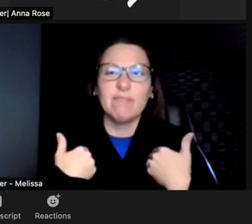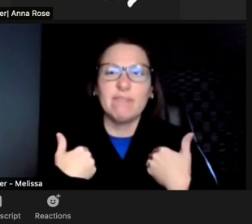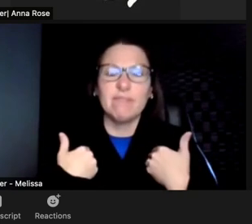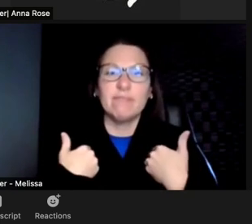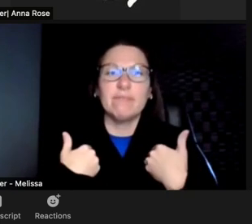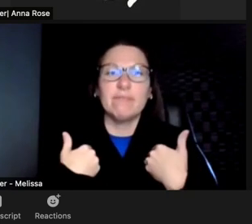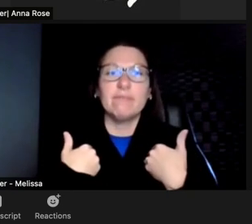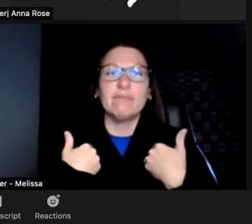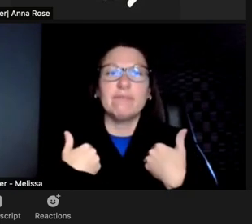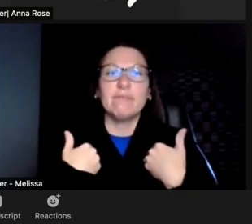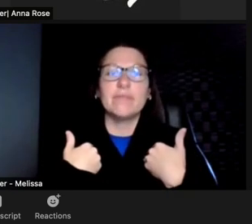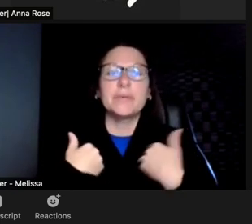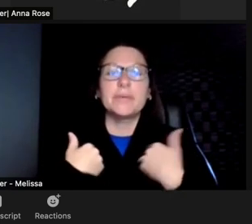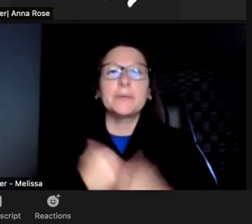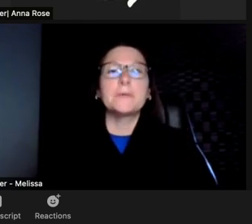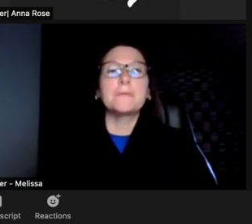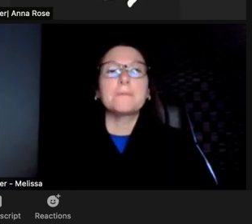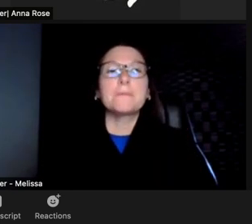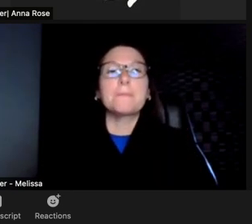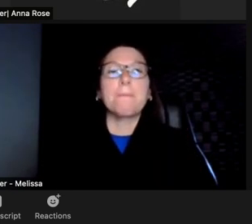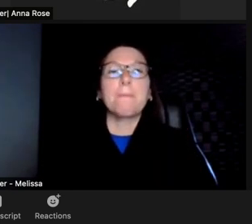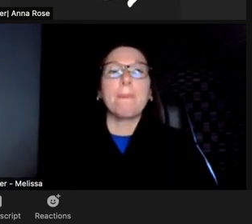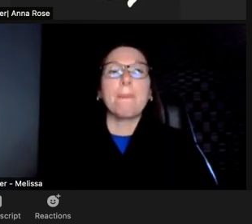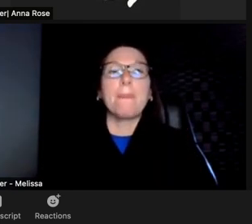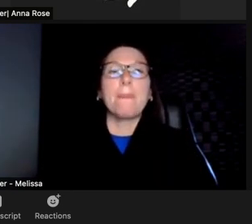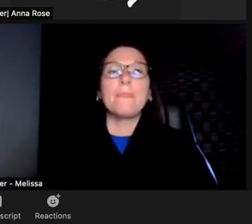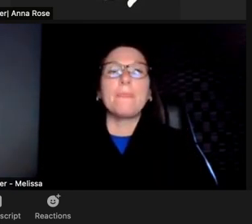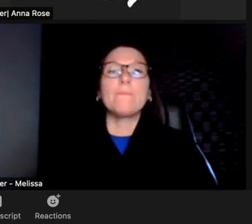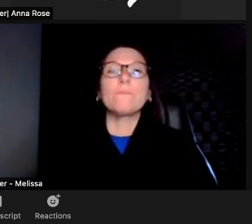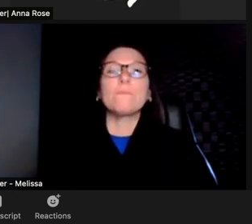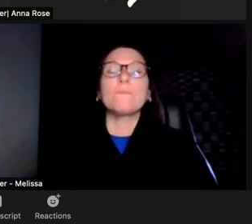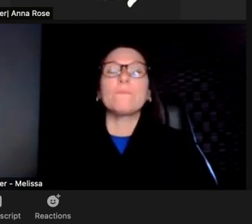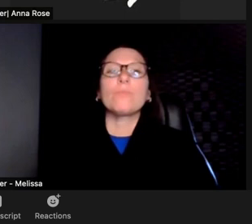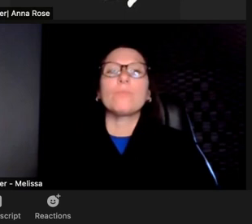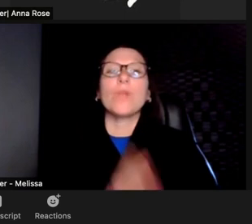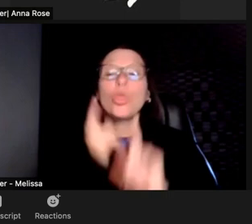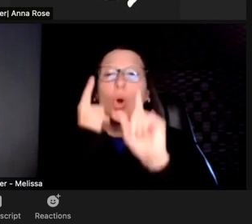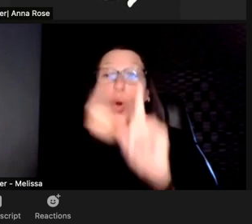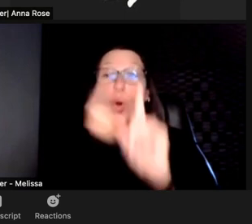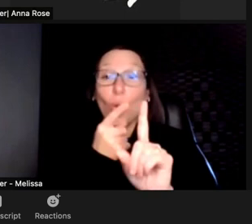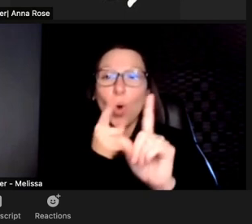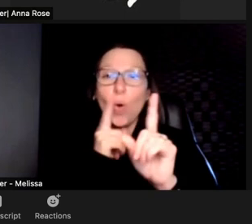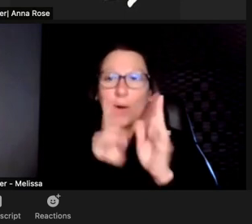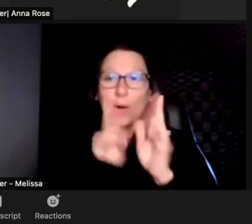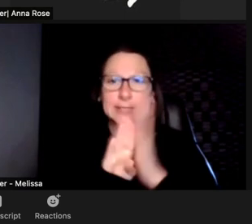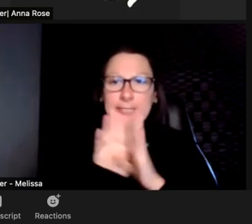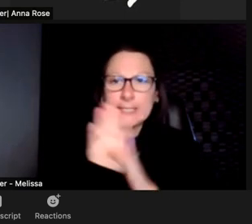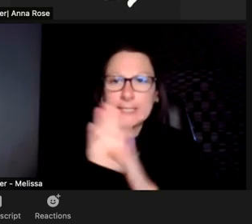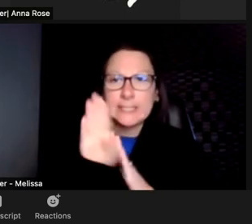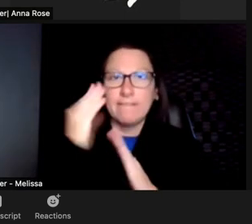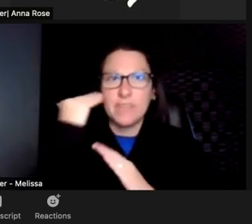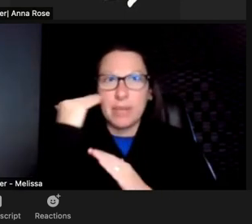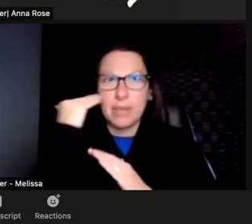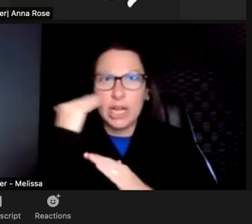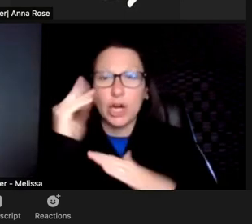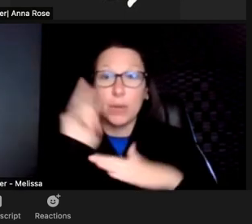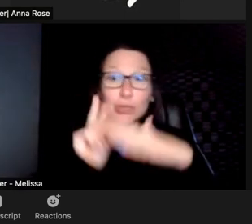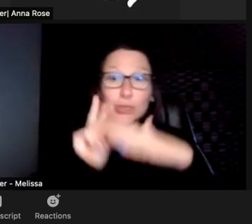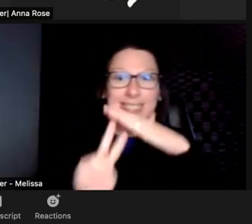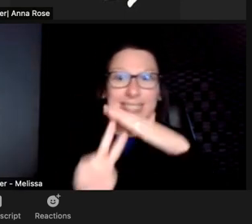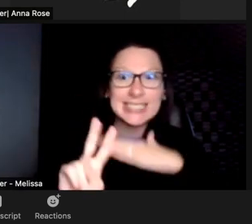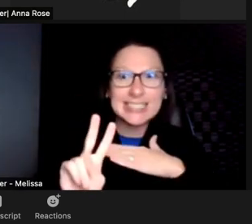where we can start to. What we're doing is building predictability, familiarity, and visual connections in uncontrolled